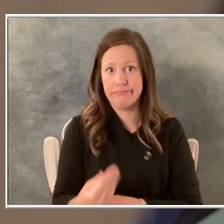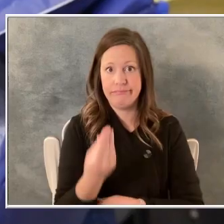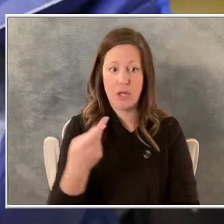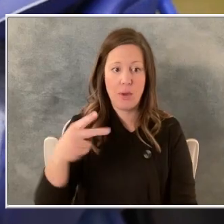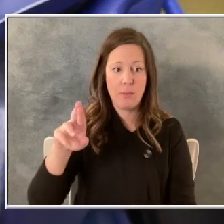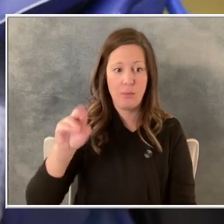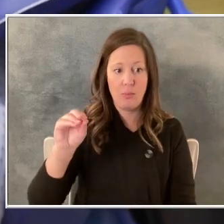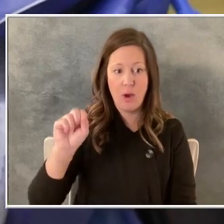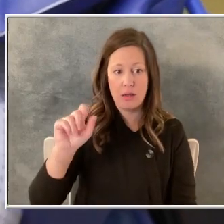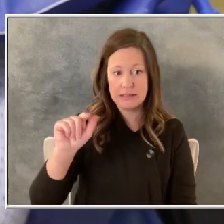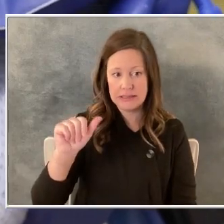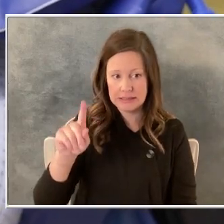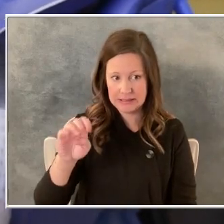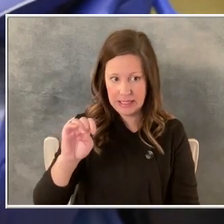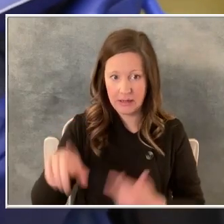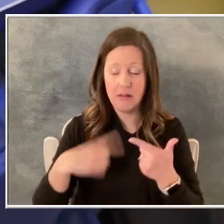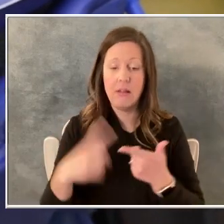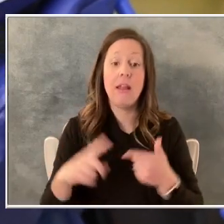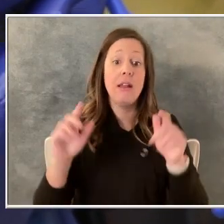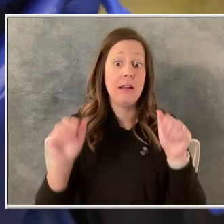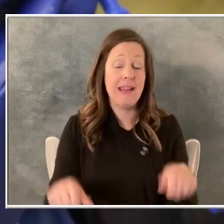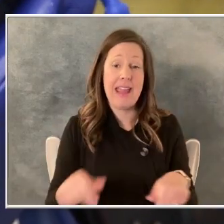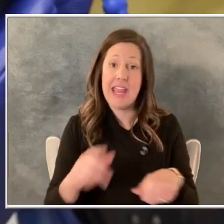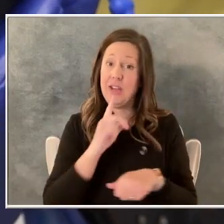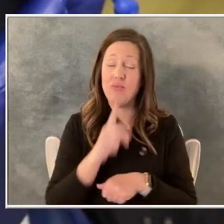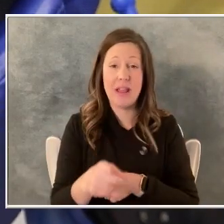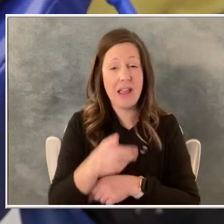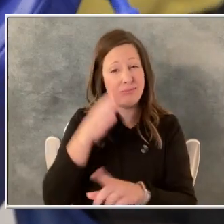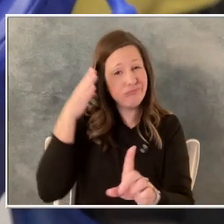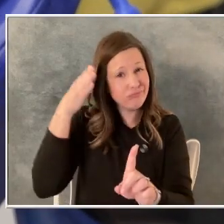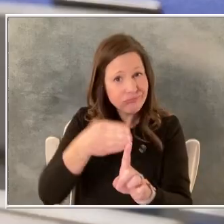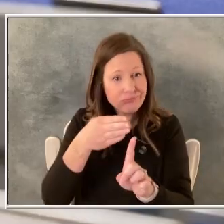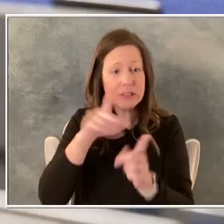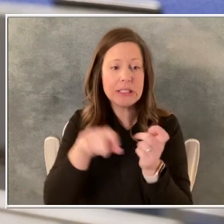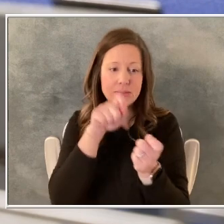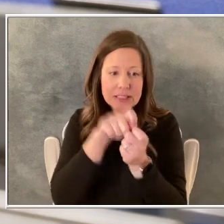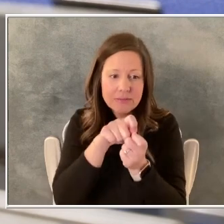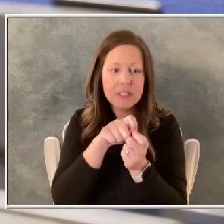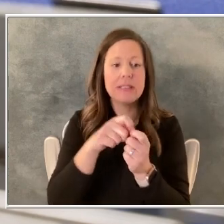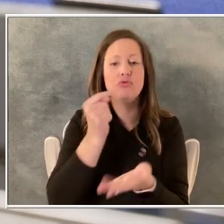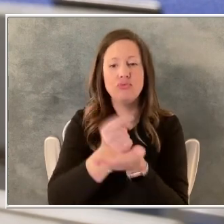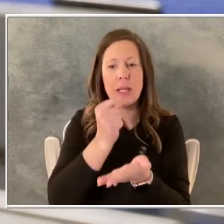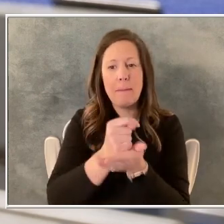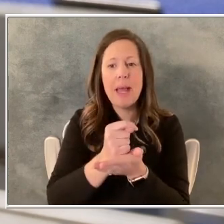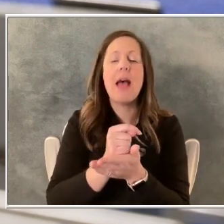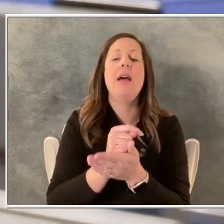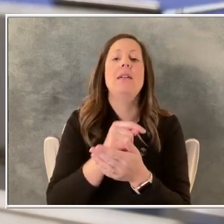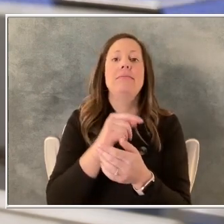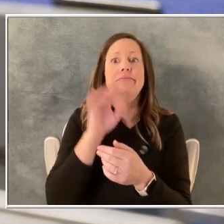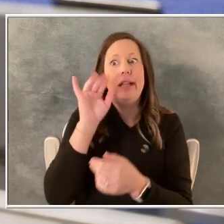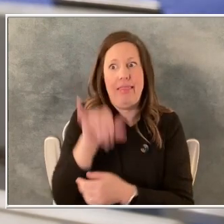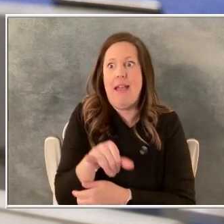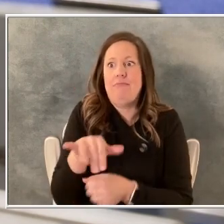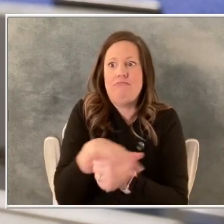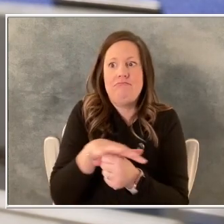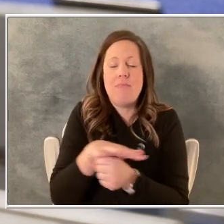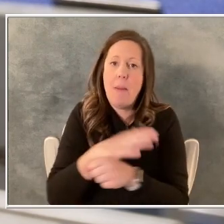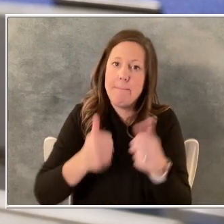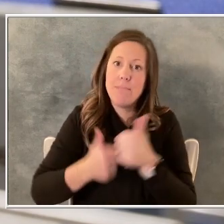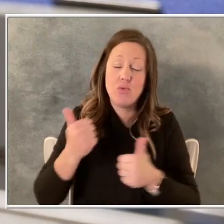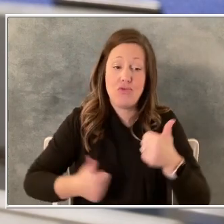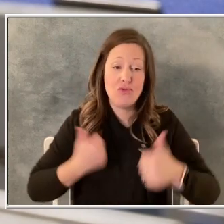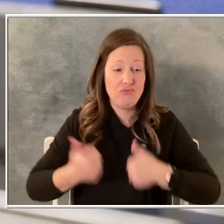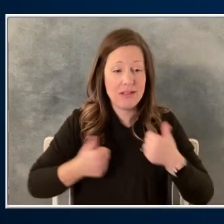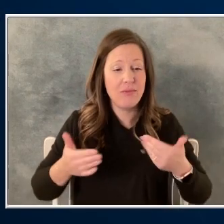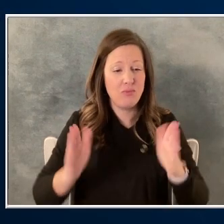can deliver a very focused dose of treatment exactly into the prostate. It's the most aggressive way to treat prostate cancer, and